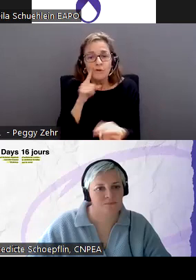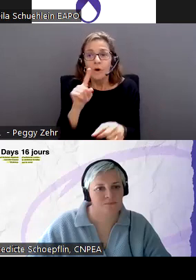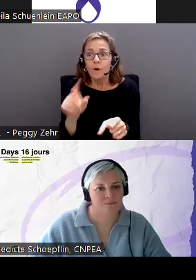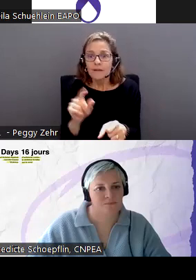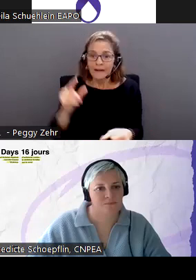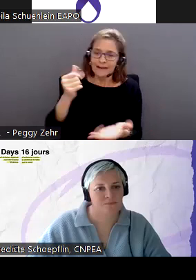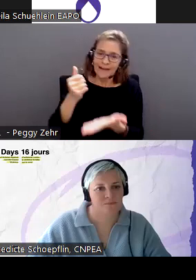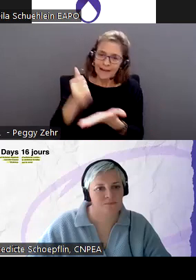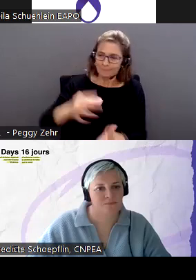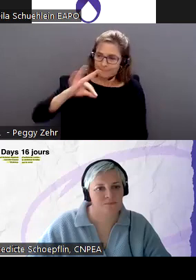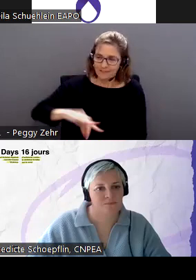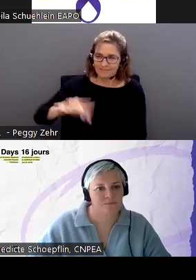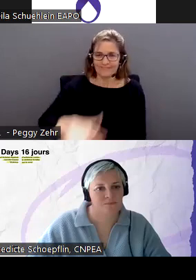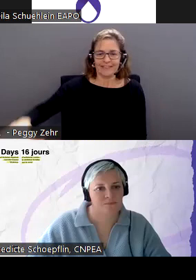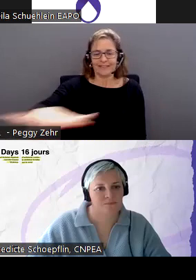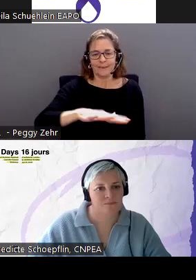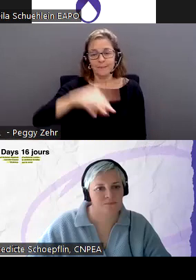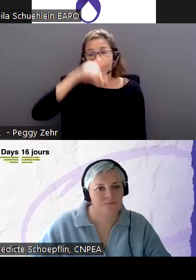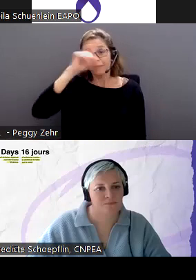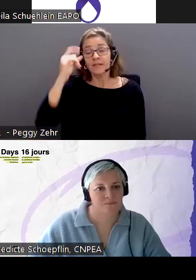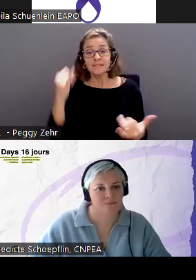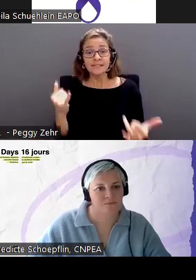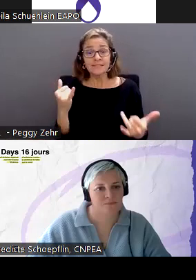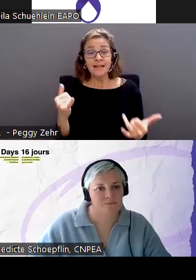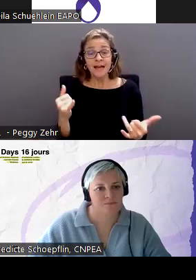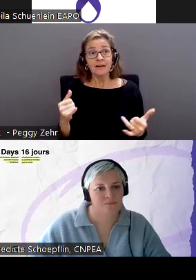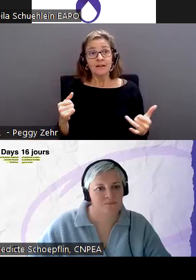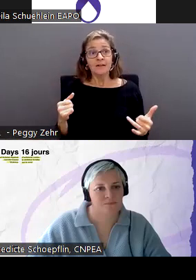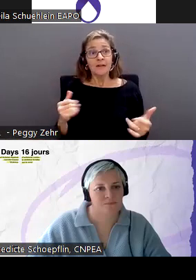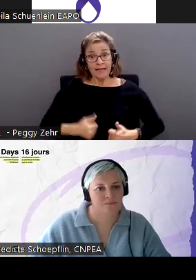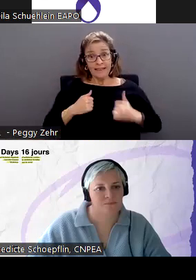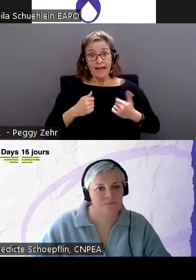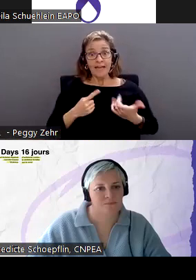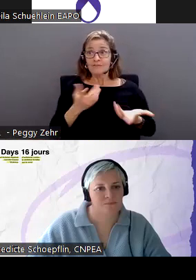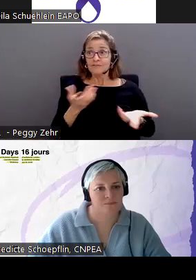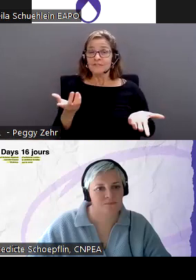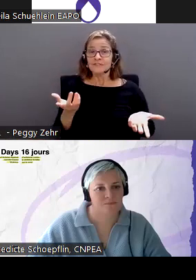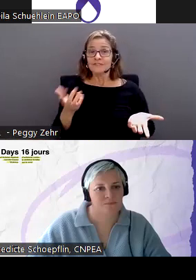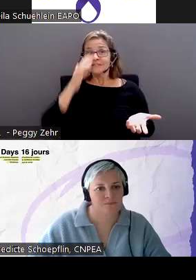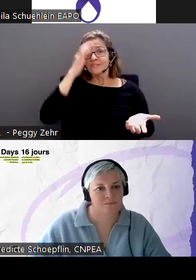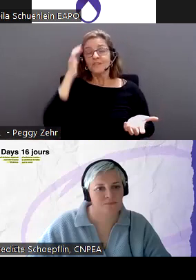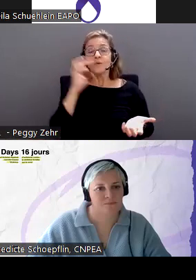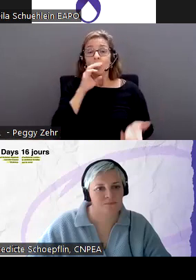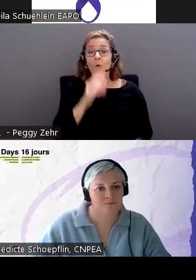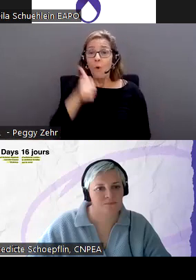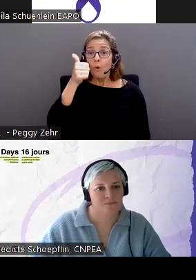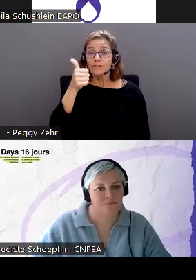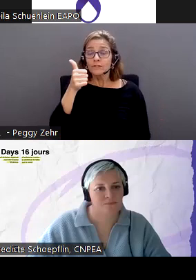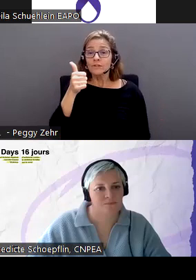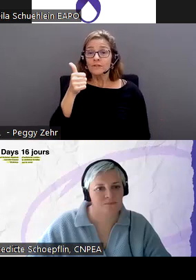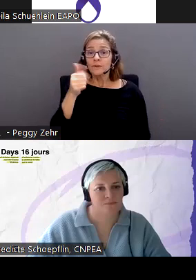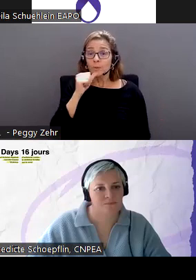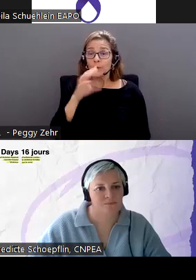reality of what we're looking at right now is that as you get older, the horizon sort of diminishes. There are fewer choices